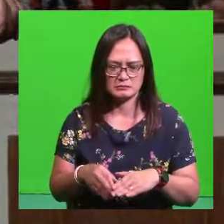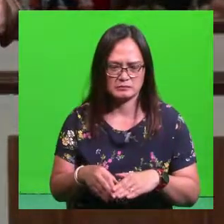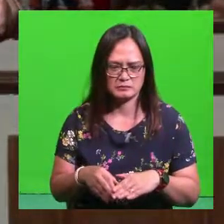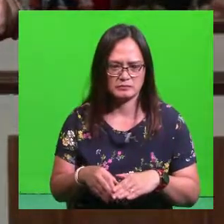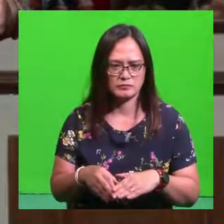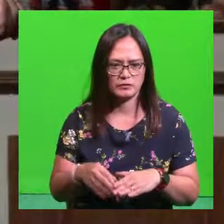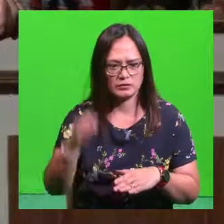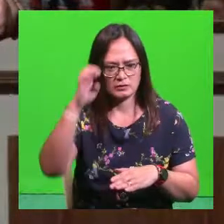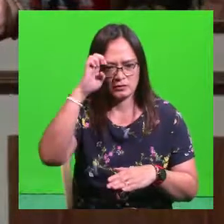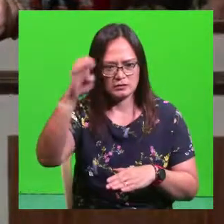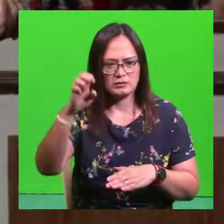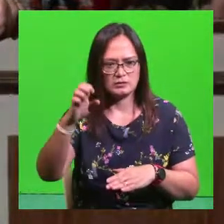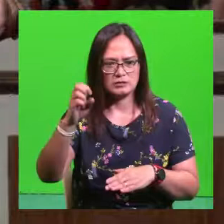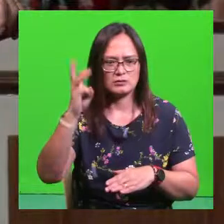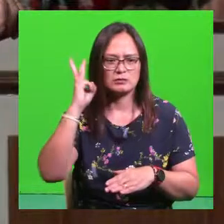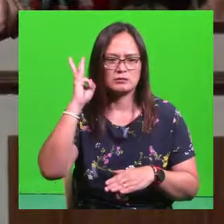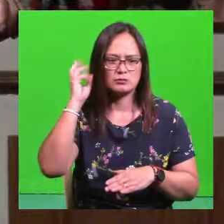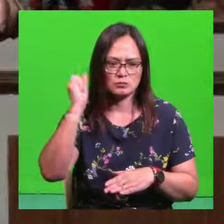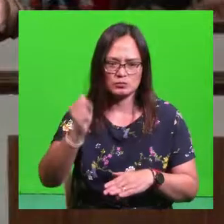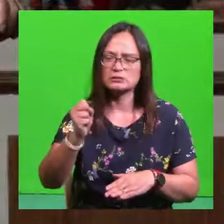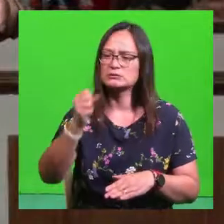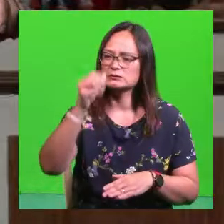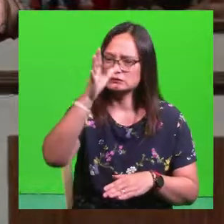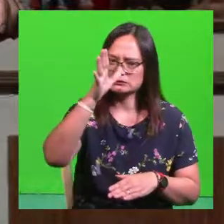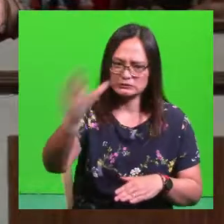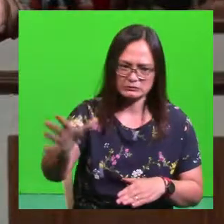despised, and we esteemed him not.